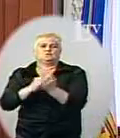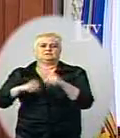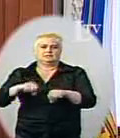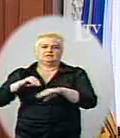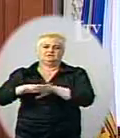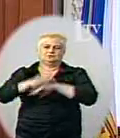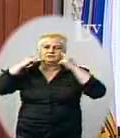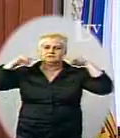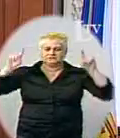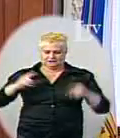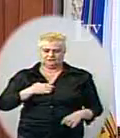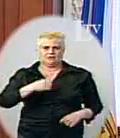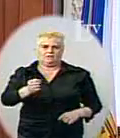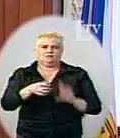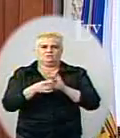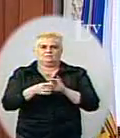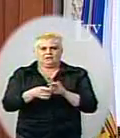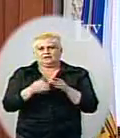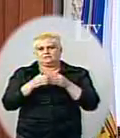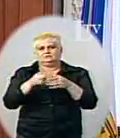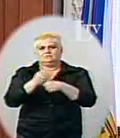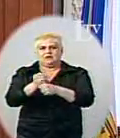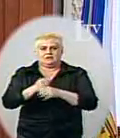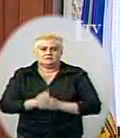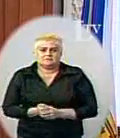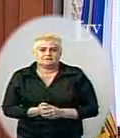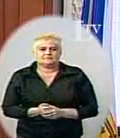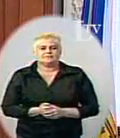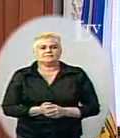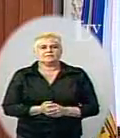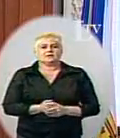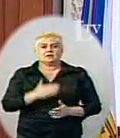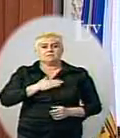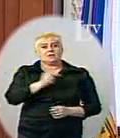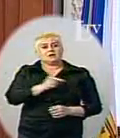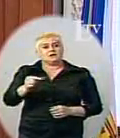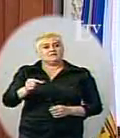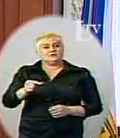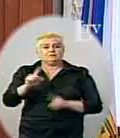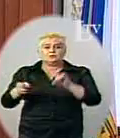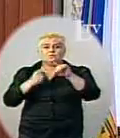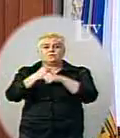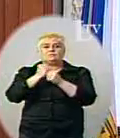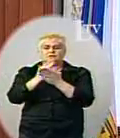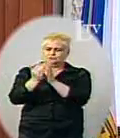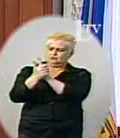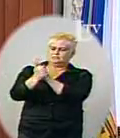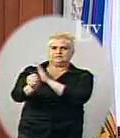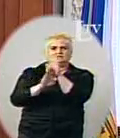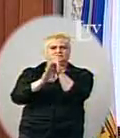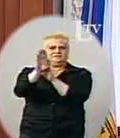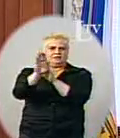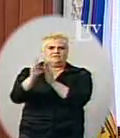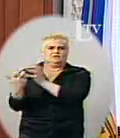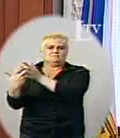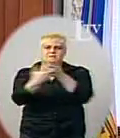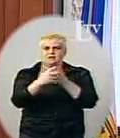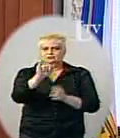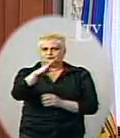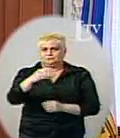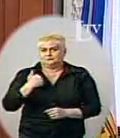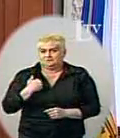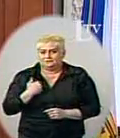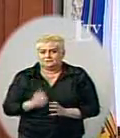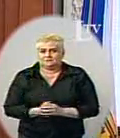province's workforce strategy is helping Nova Scotians acquire the right skills for good jobs. While everyone can